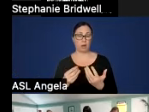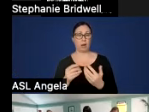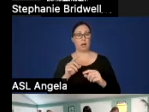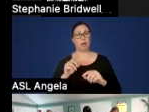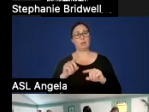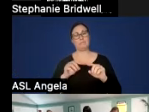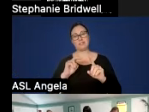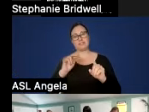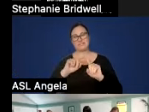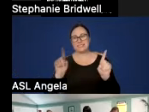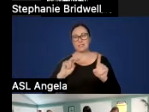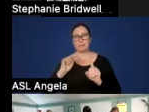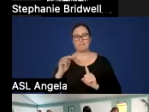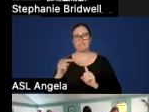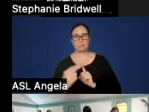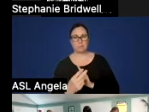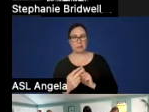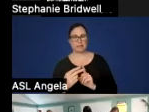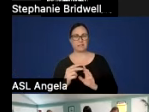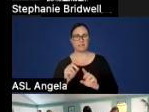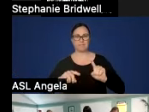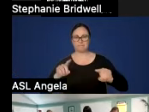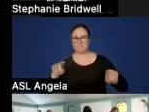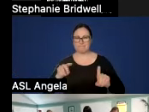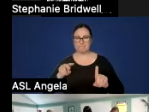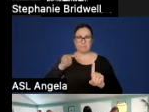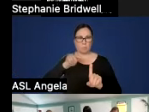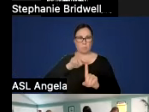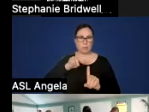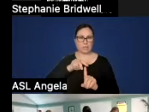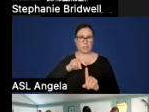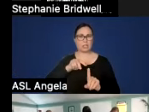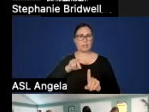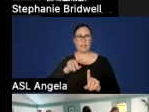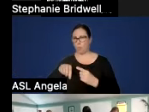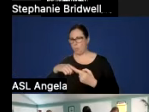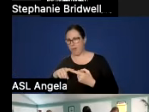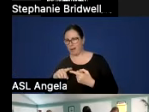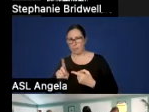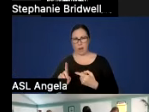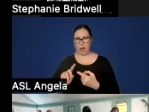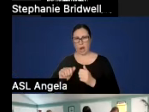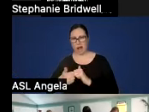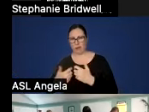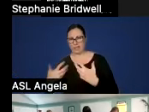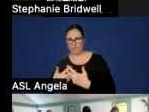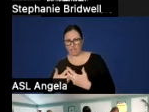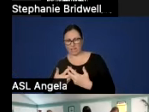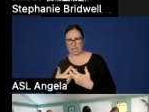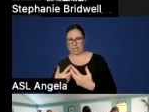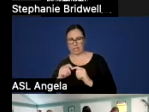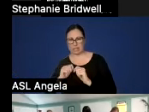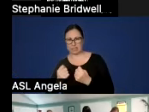kind of when and where and how they might fit in. I like to think of those first,